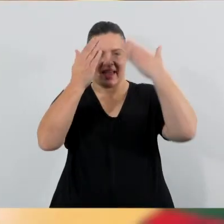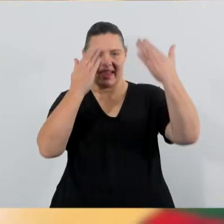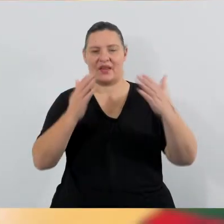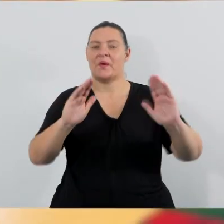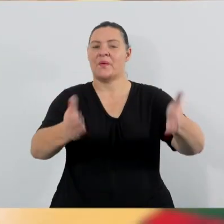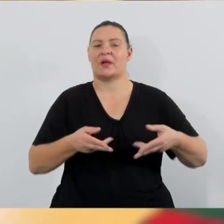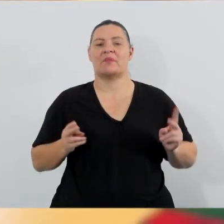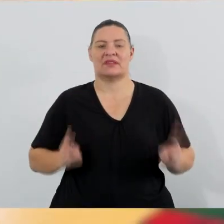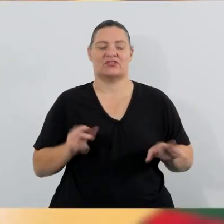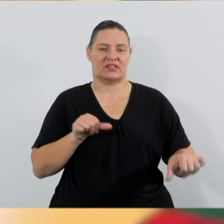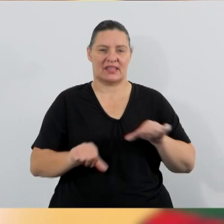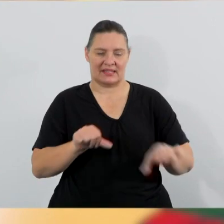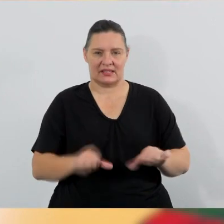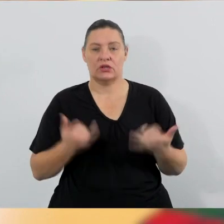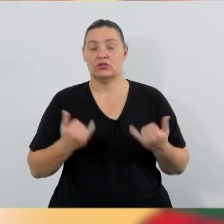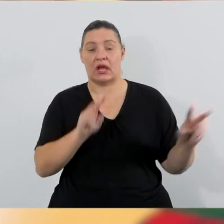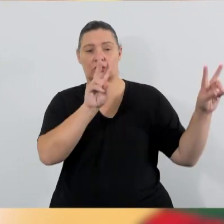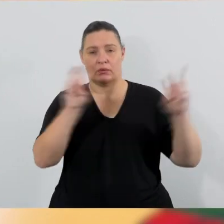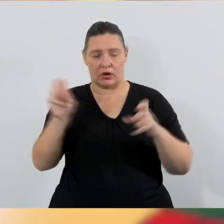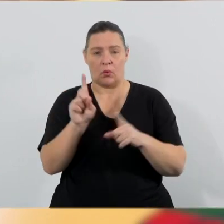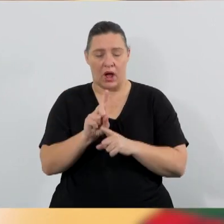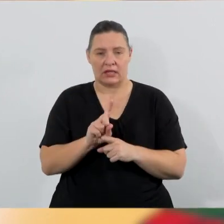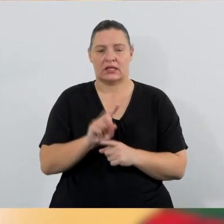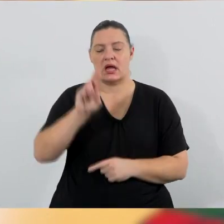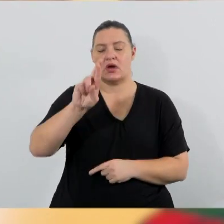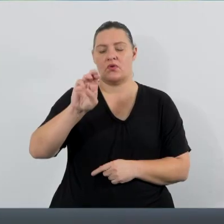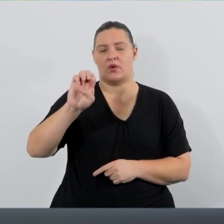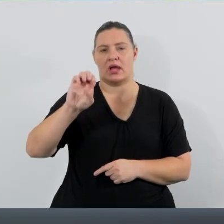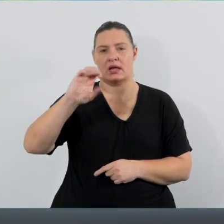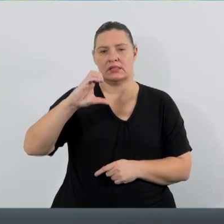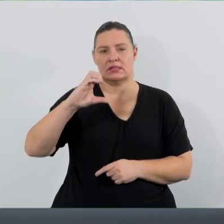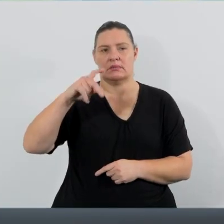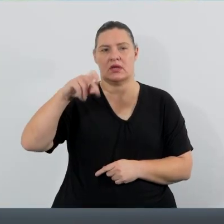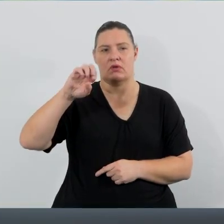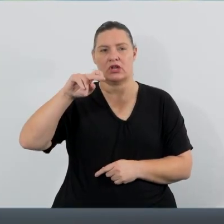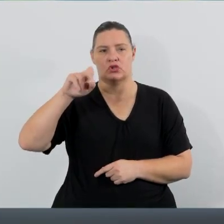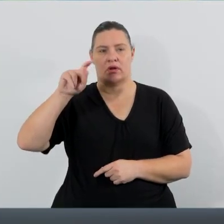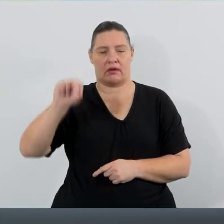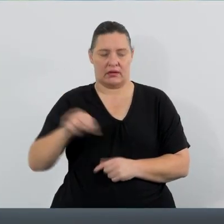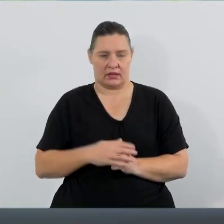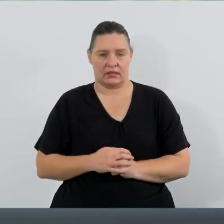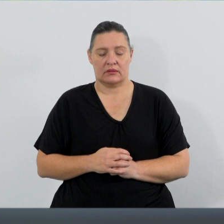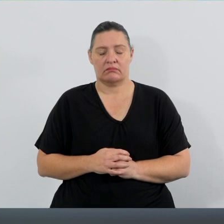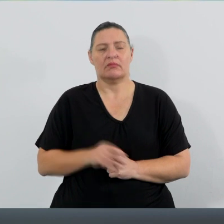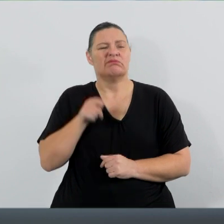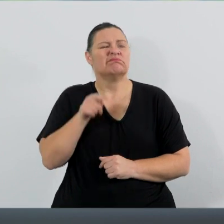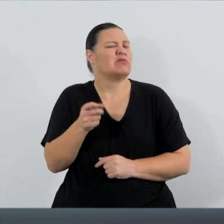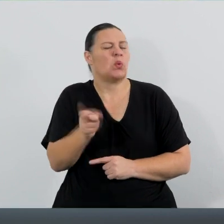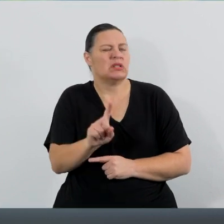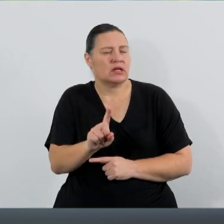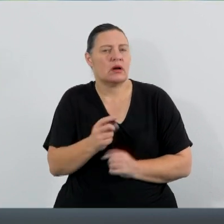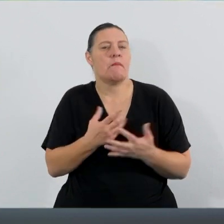Hello and welcome to Natural Sciences. Today's topic is respiration. Did you know that respiration is the